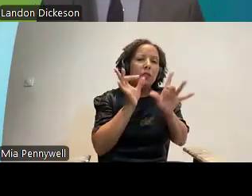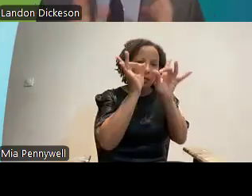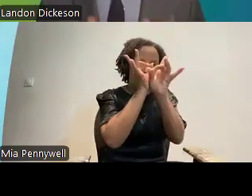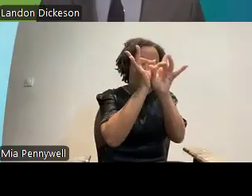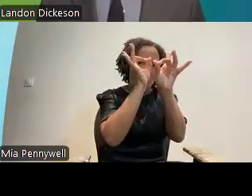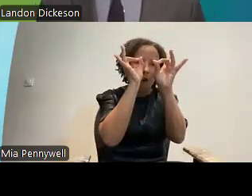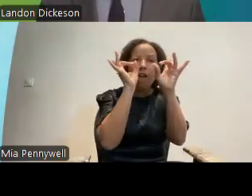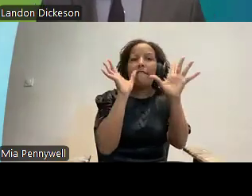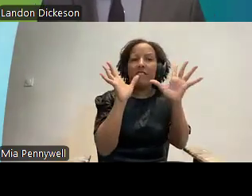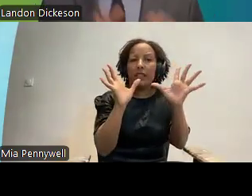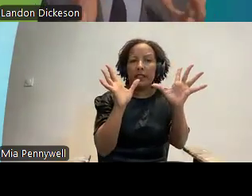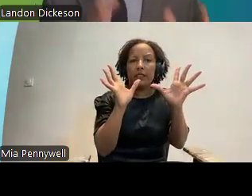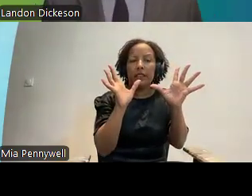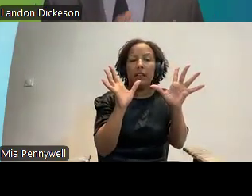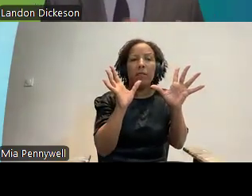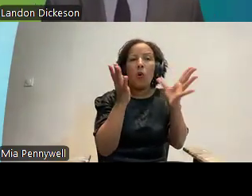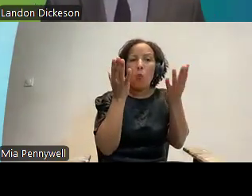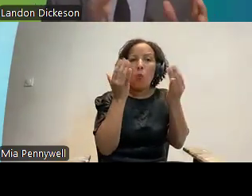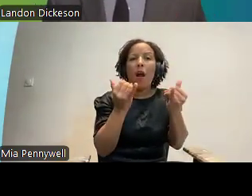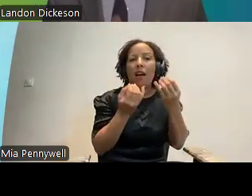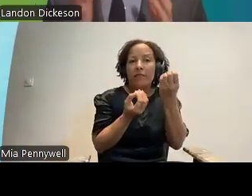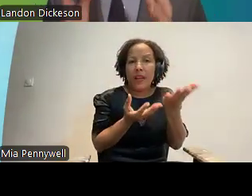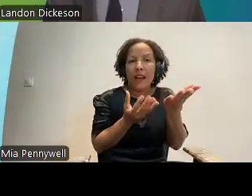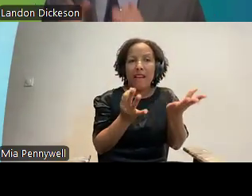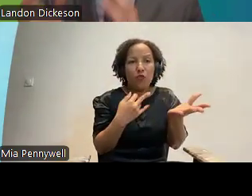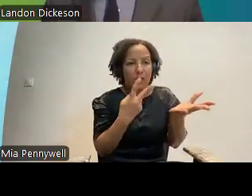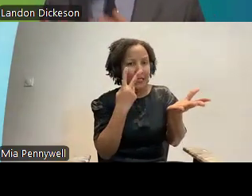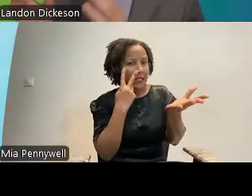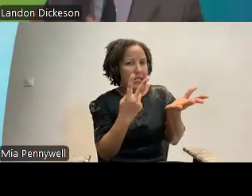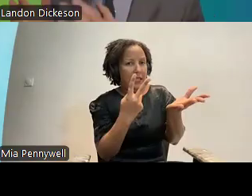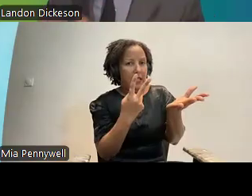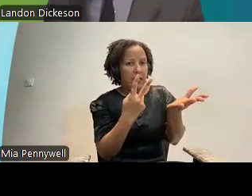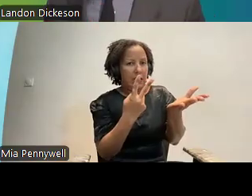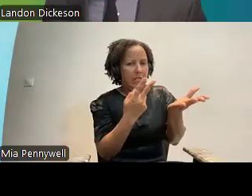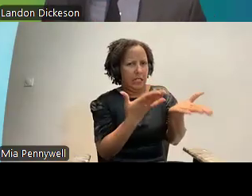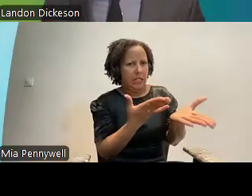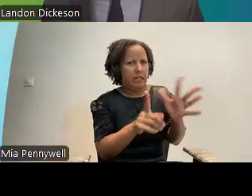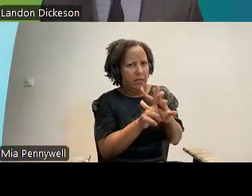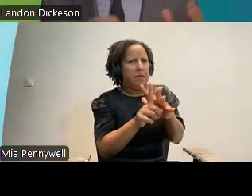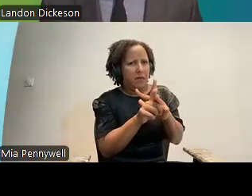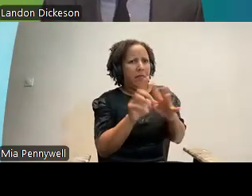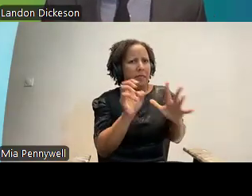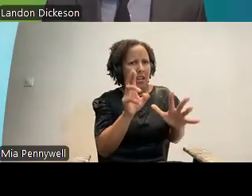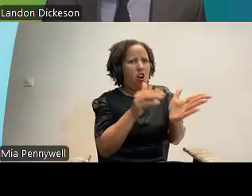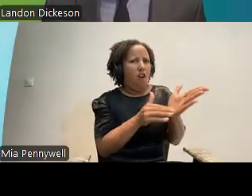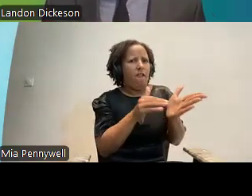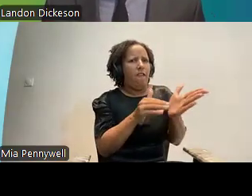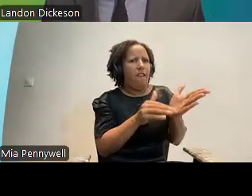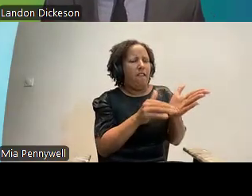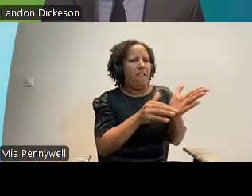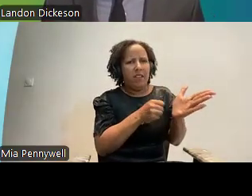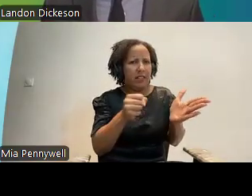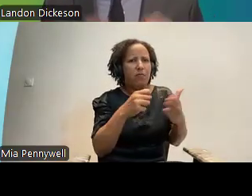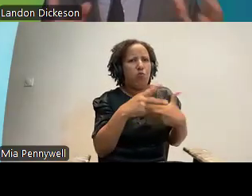But I say this to say, if you're seeing somebody showing up in these systems over and over and over again, it warrants exploration and not just